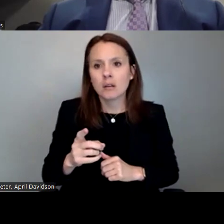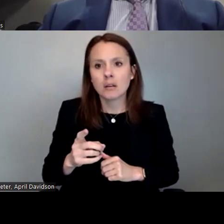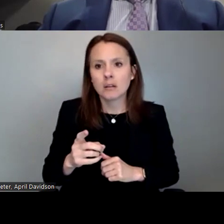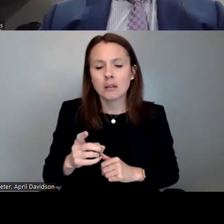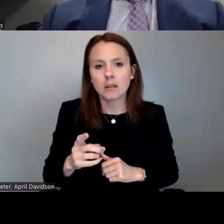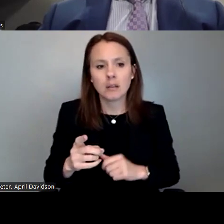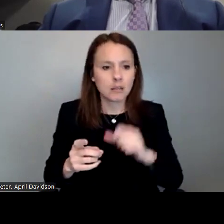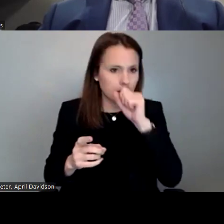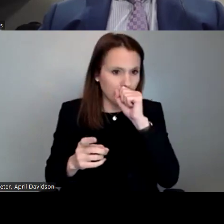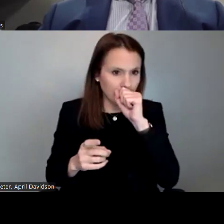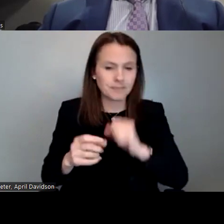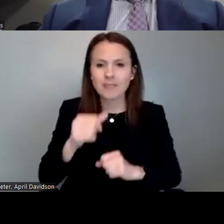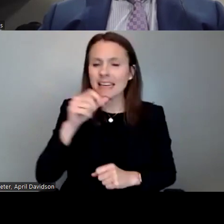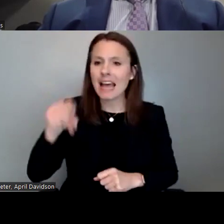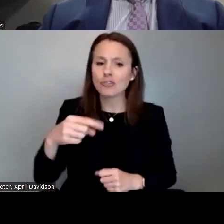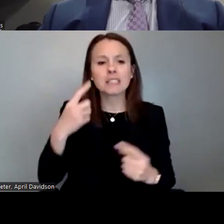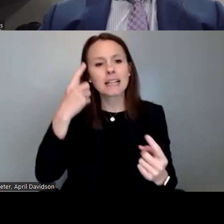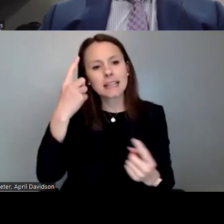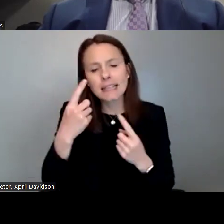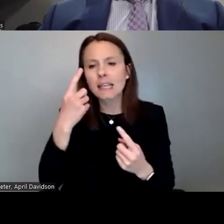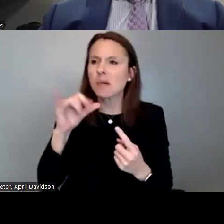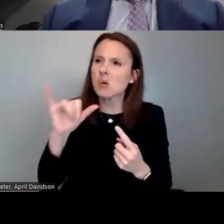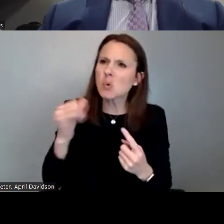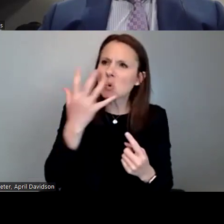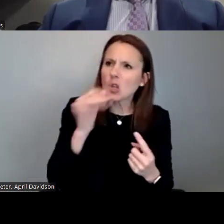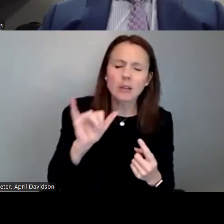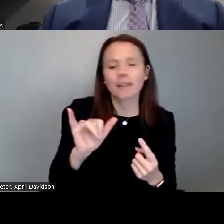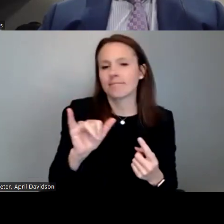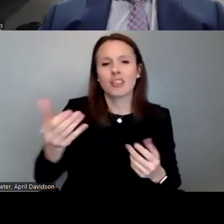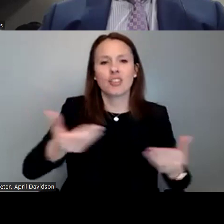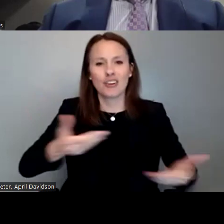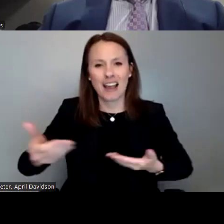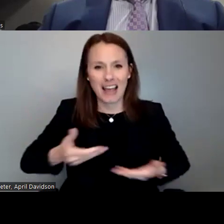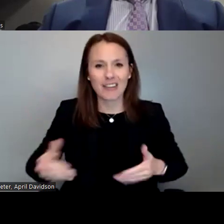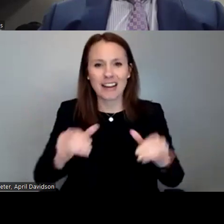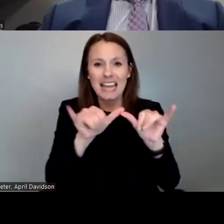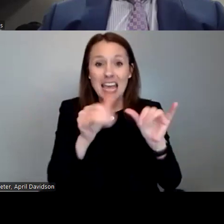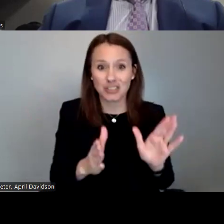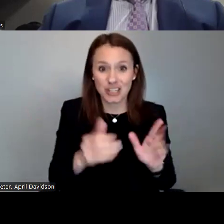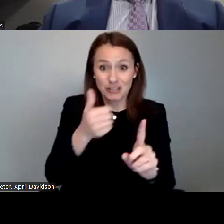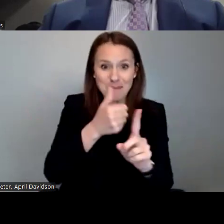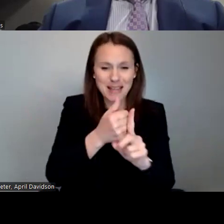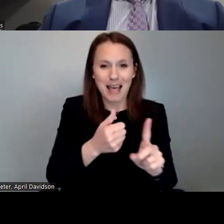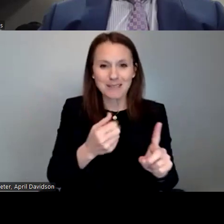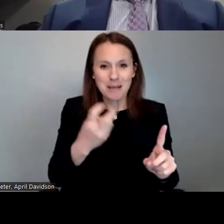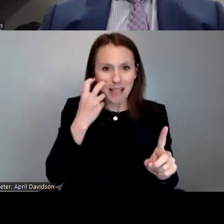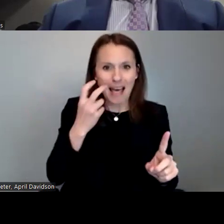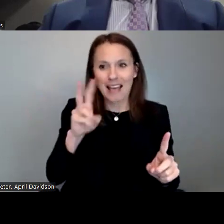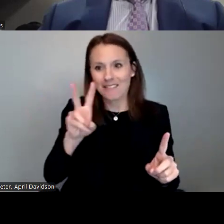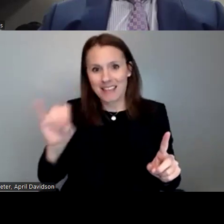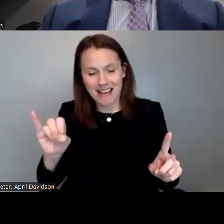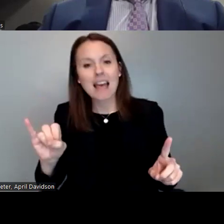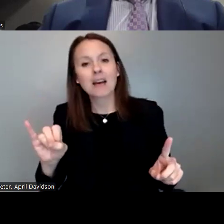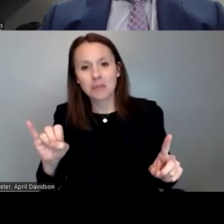me, thinking about it, but they're actually hiring engineers that are blind and visually impaired. They're talking to